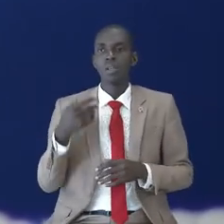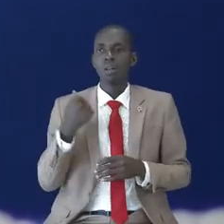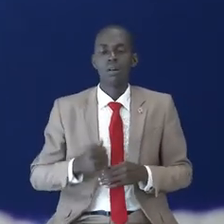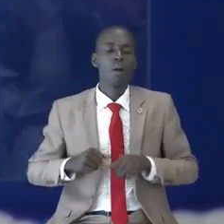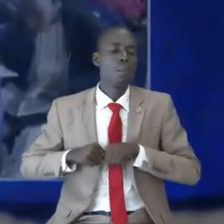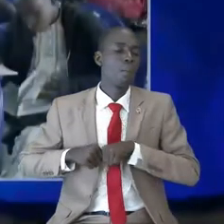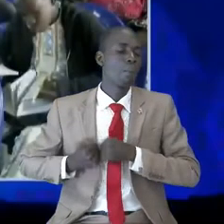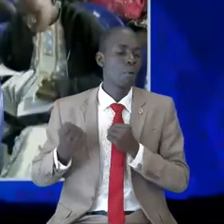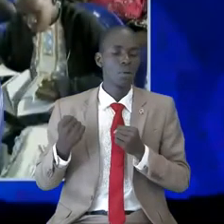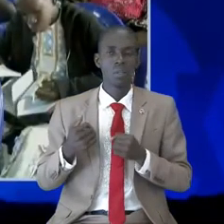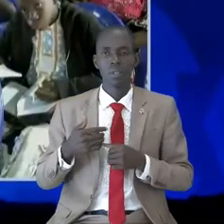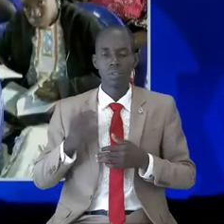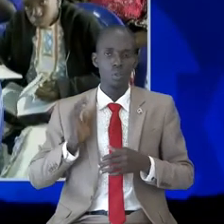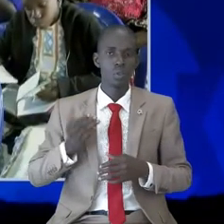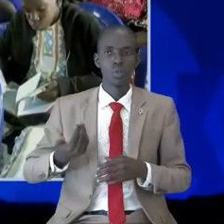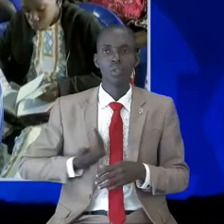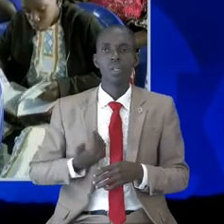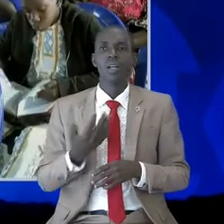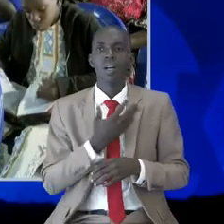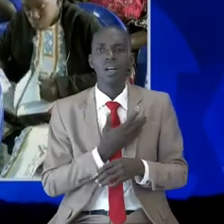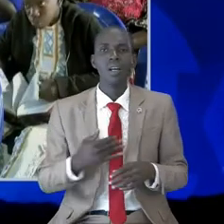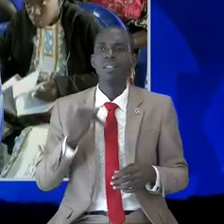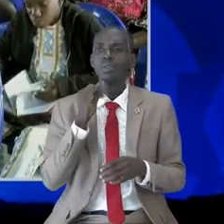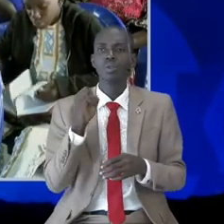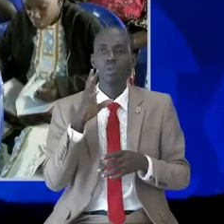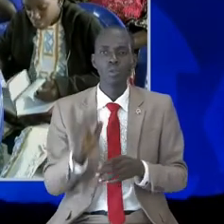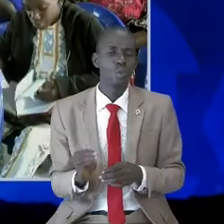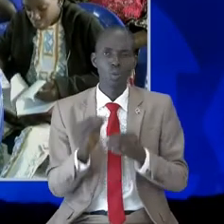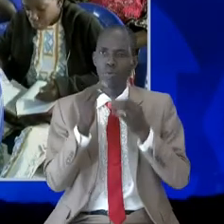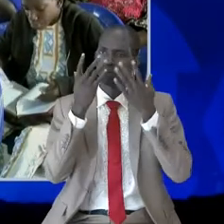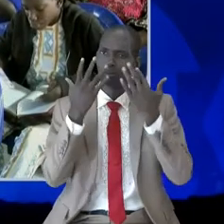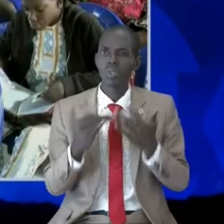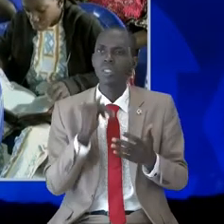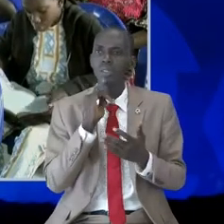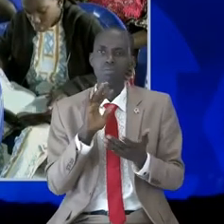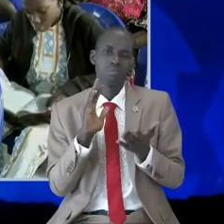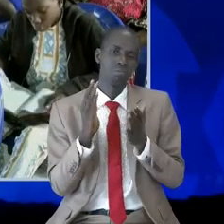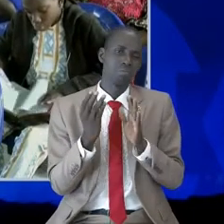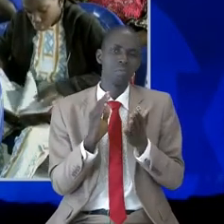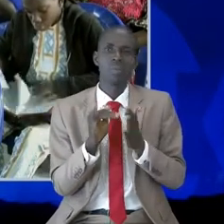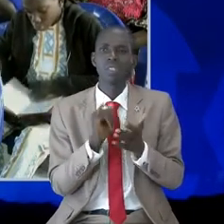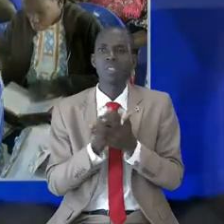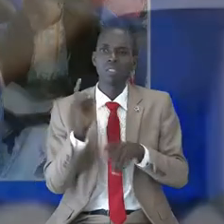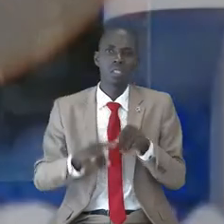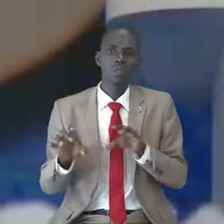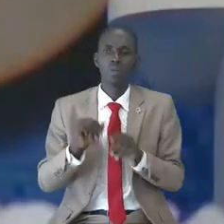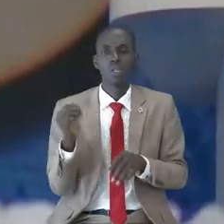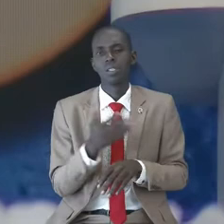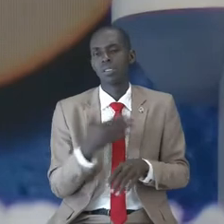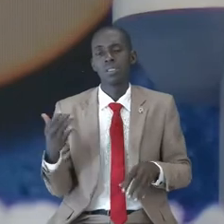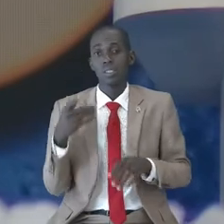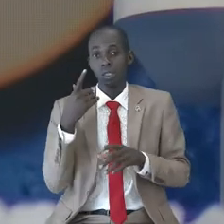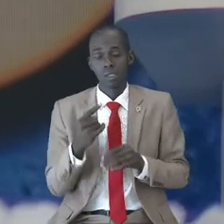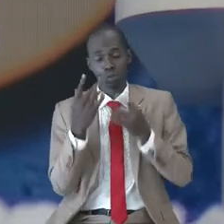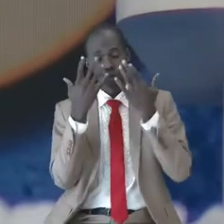weakened soul. And it was so sad, it was like he couldn't do anything. The sorrow in